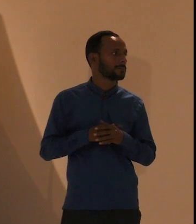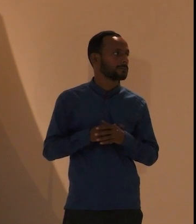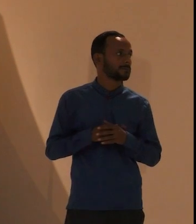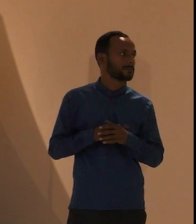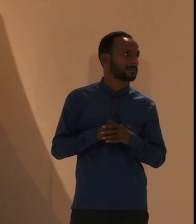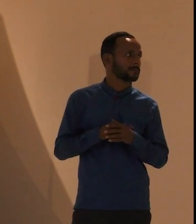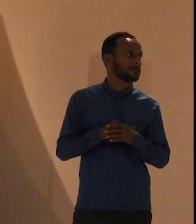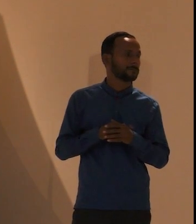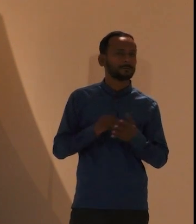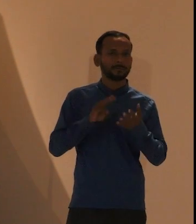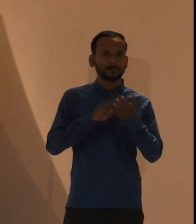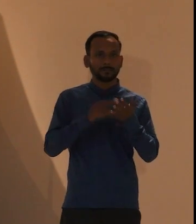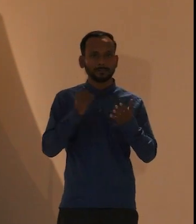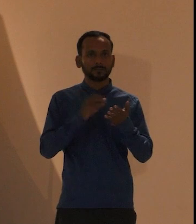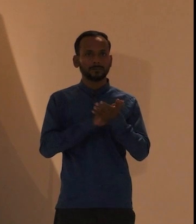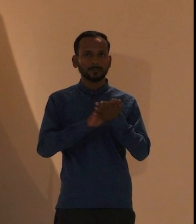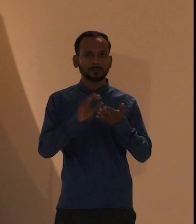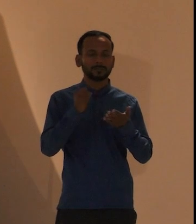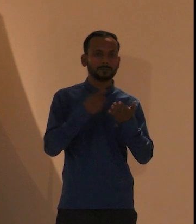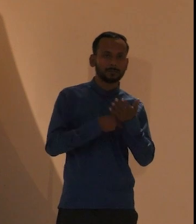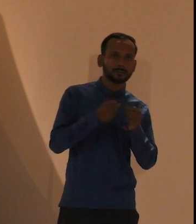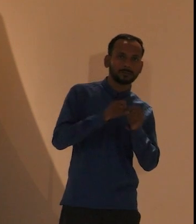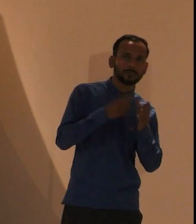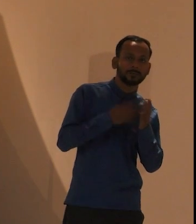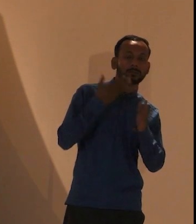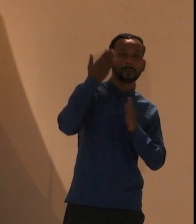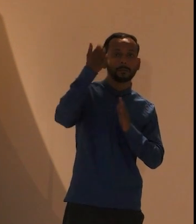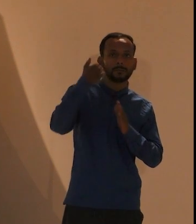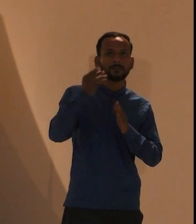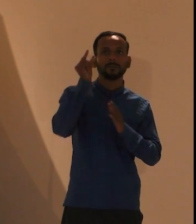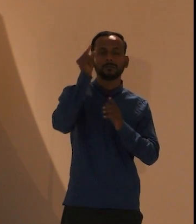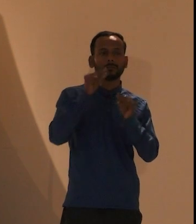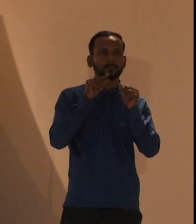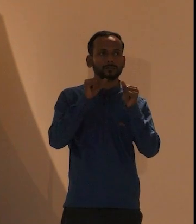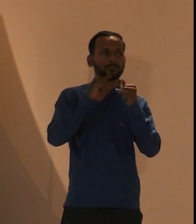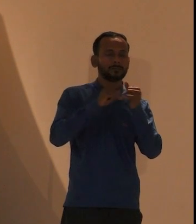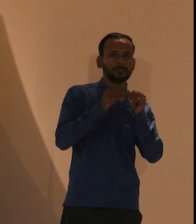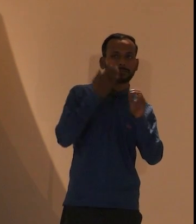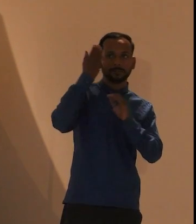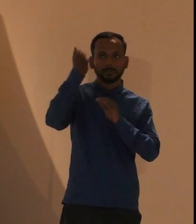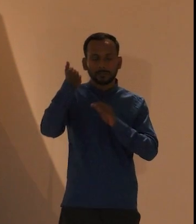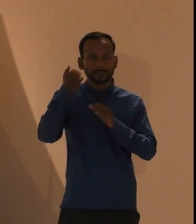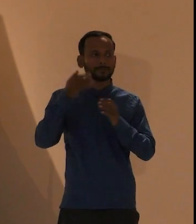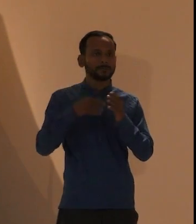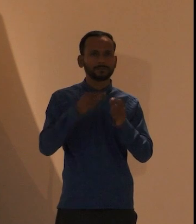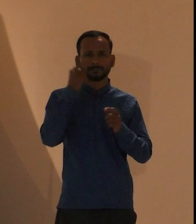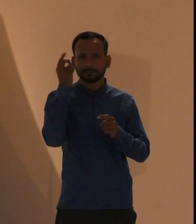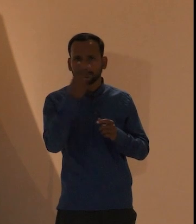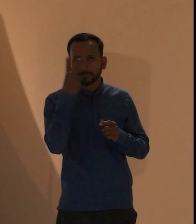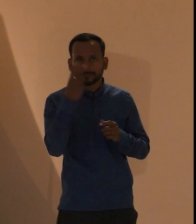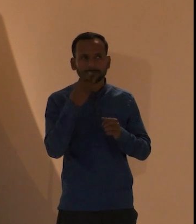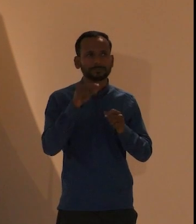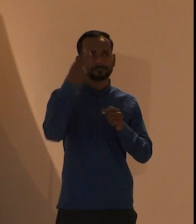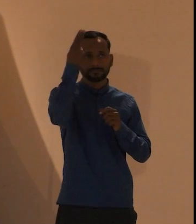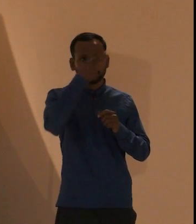West. Maharaja of Jaipur is known to have traveled to the US at least twice, but it's not known whether this painting came